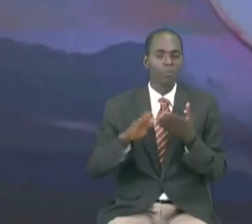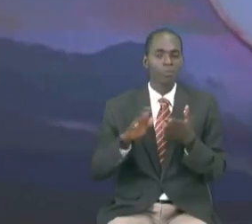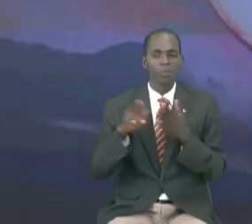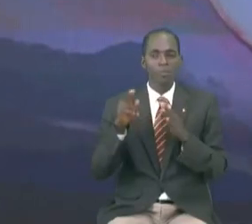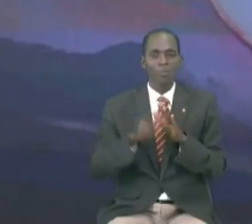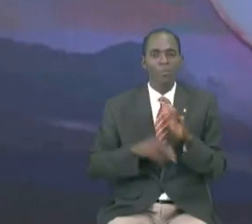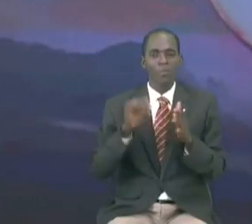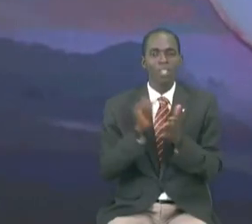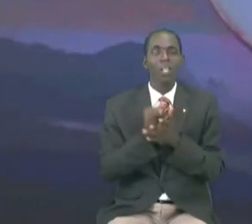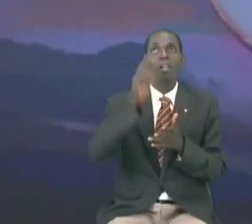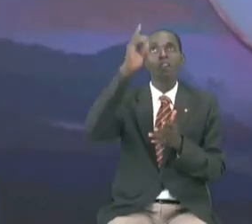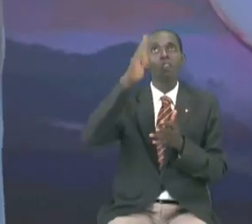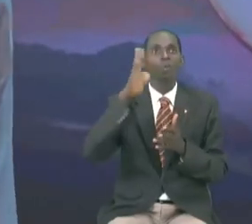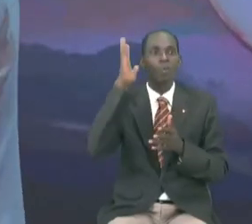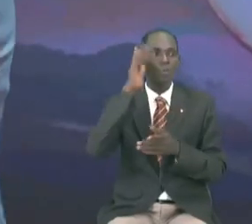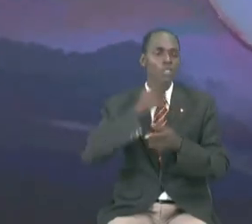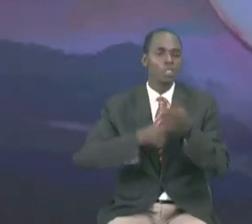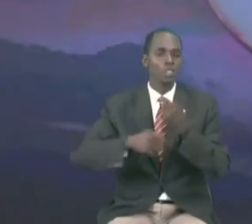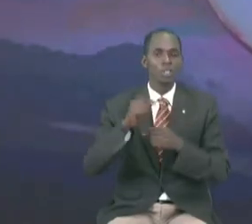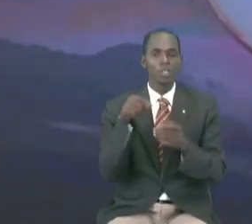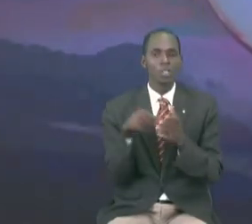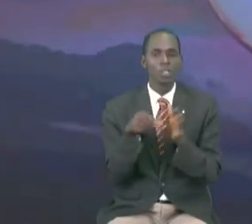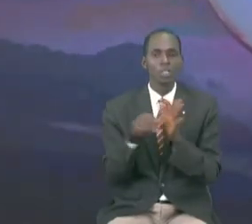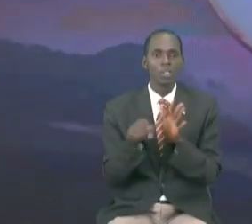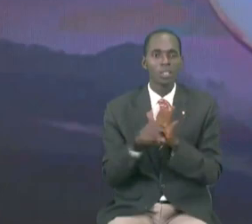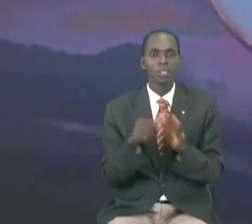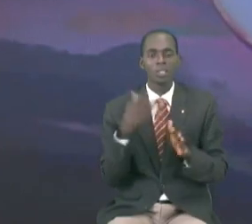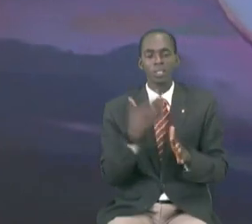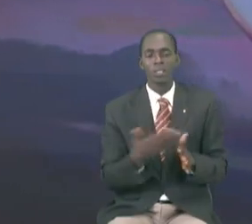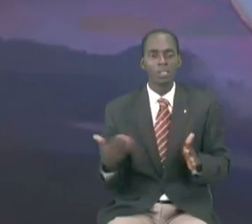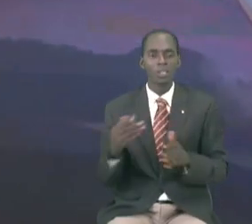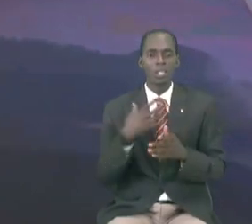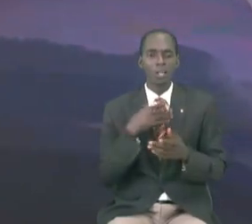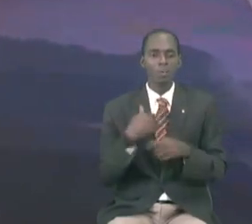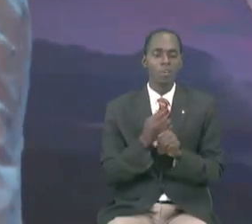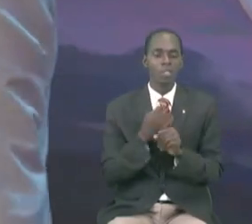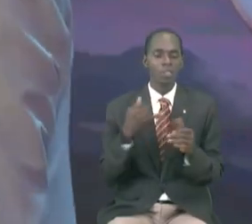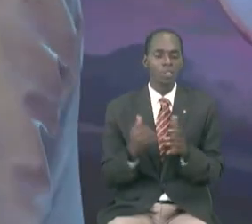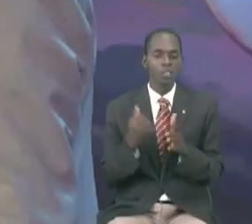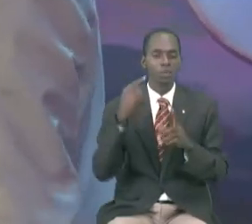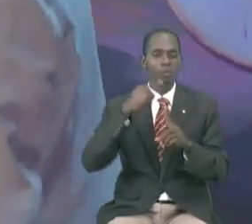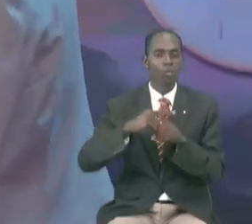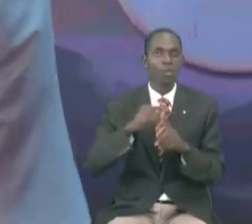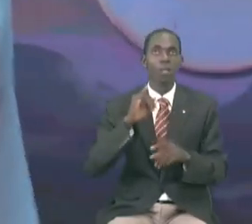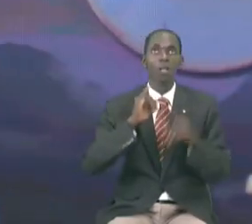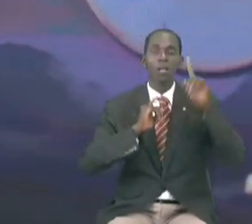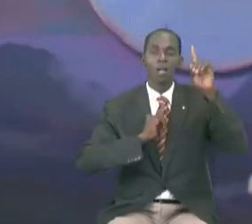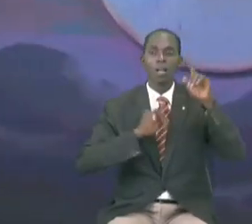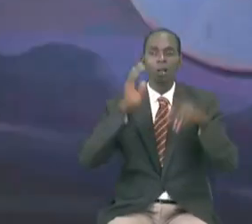I will sacrifice unto thee with the voice of thanksgiving. giving, I will